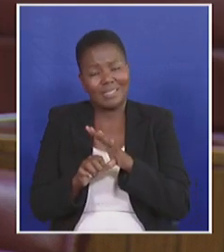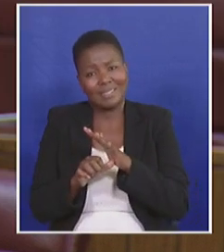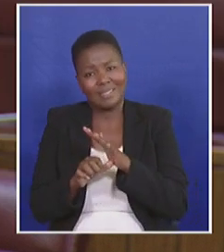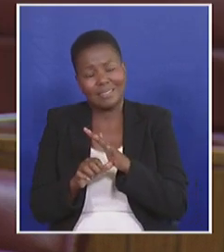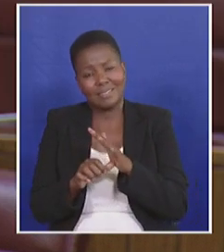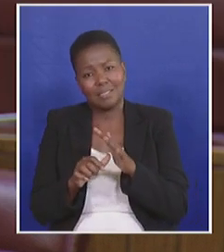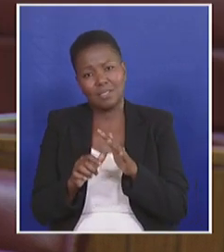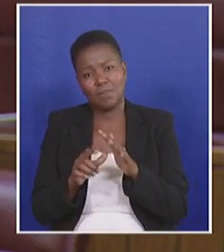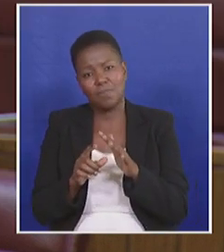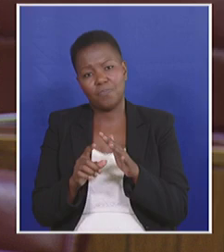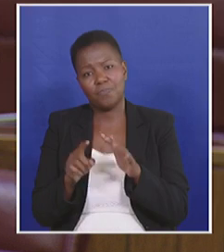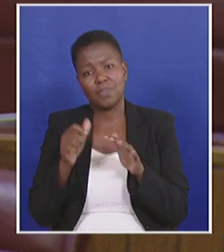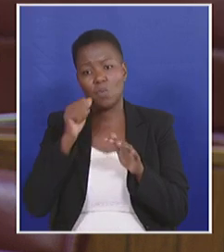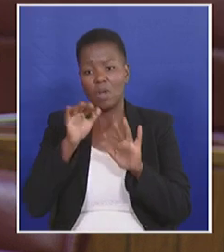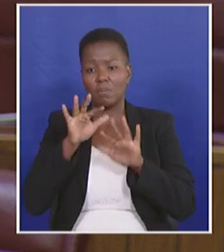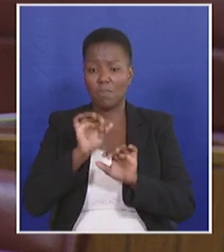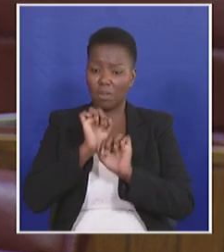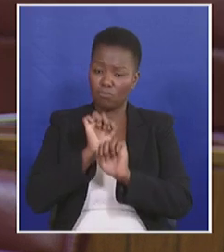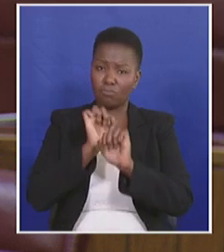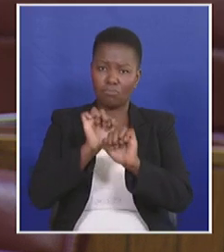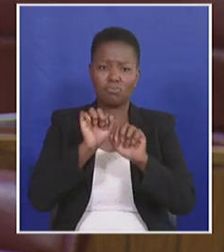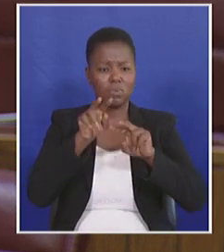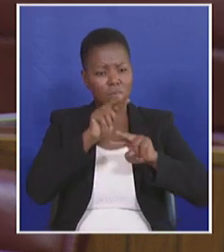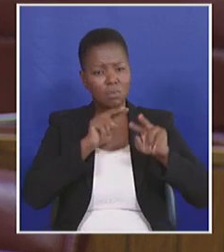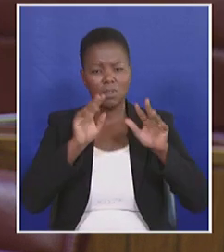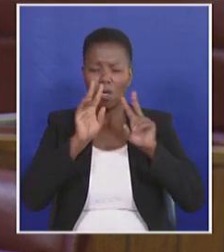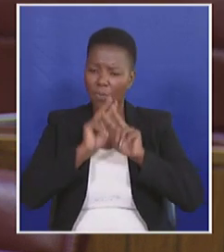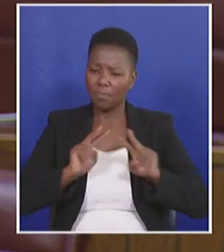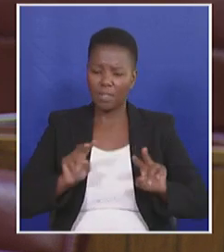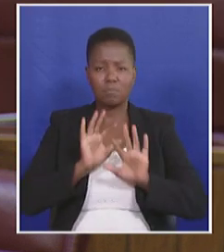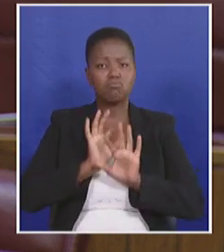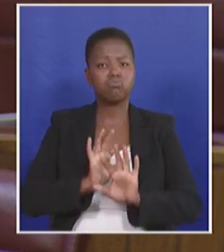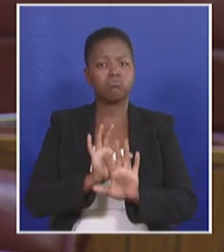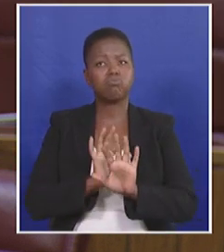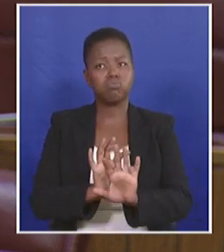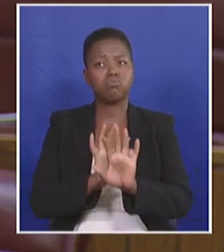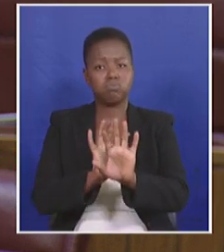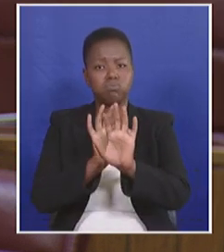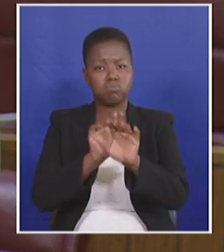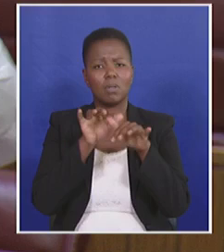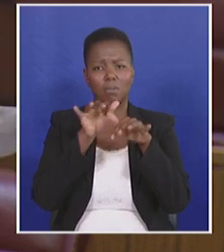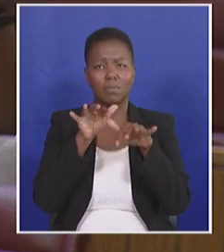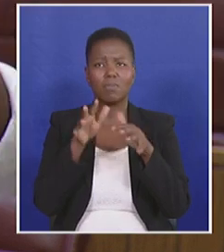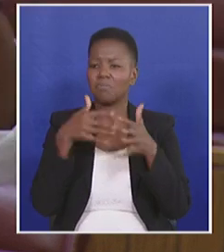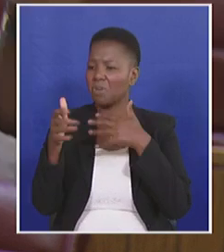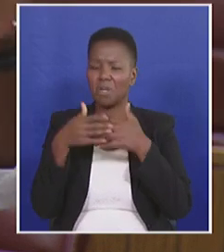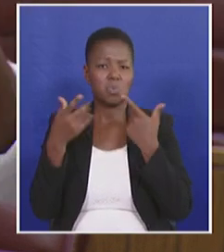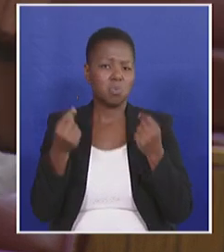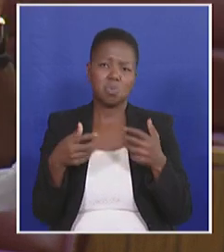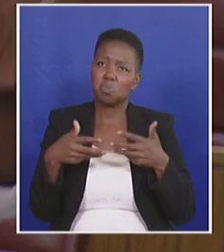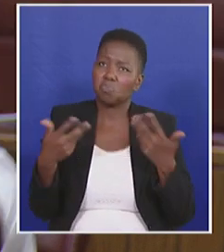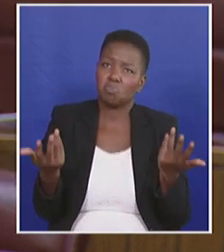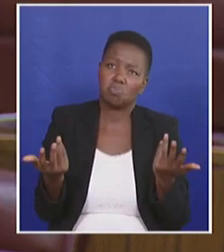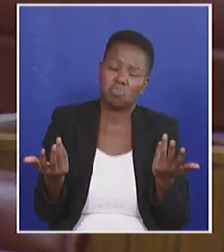regards to public order policing, with regard to batho ba ba e leng gore ba protester for whatever reason that they